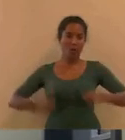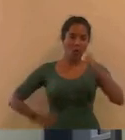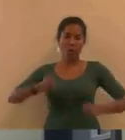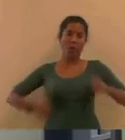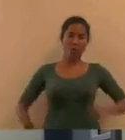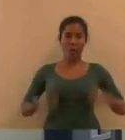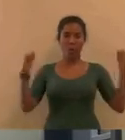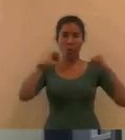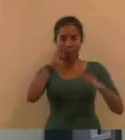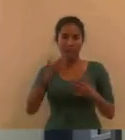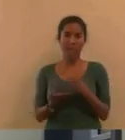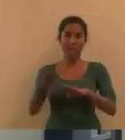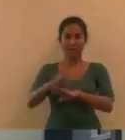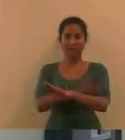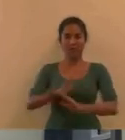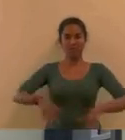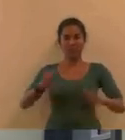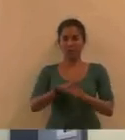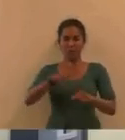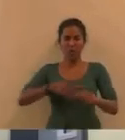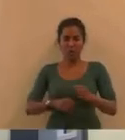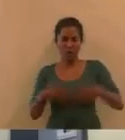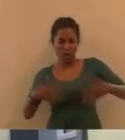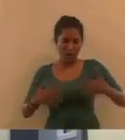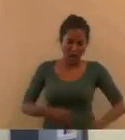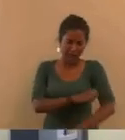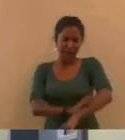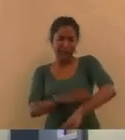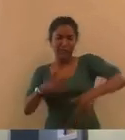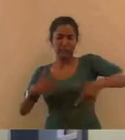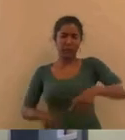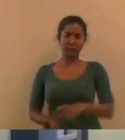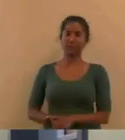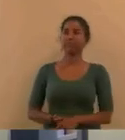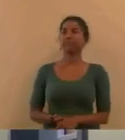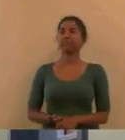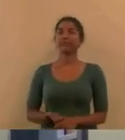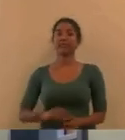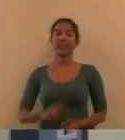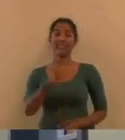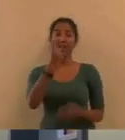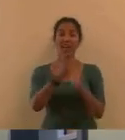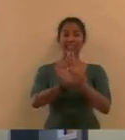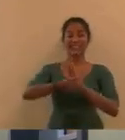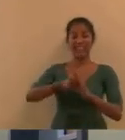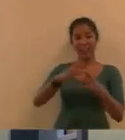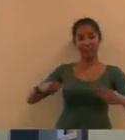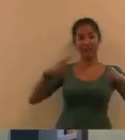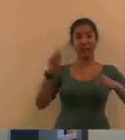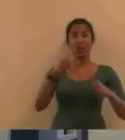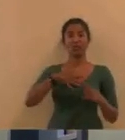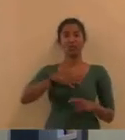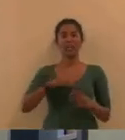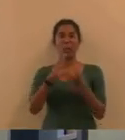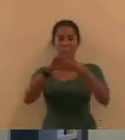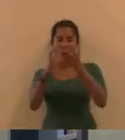you start, so we don't want any pulled muscles. Okay, so the first skill challenge, you're going to need a ball, or like I've got,